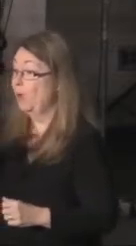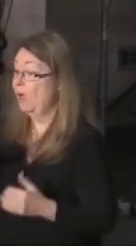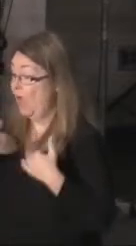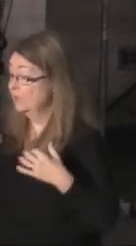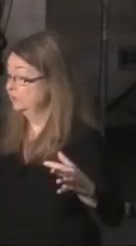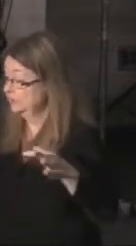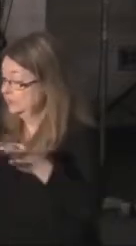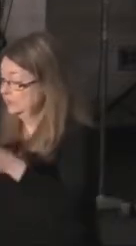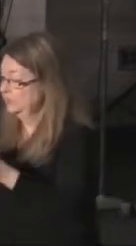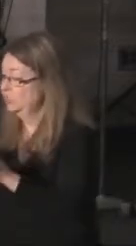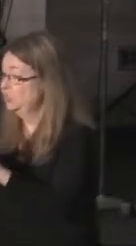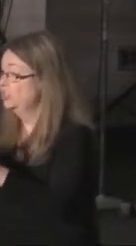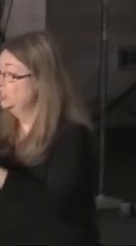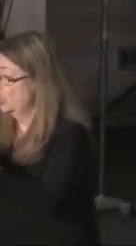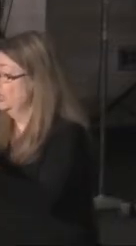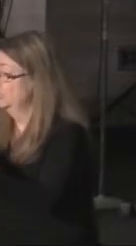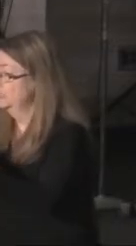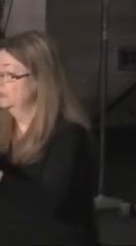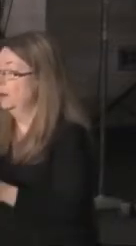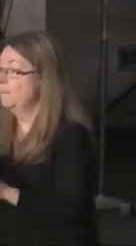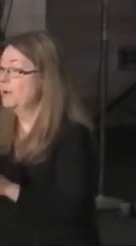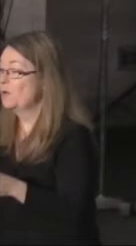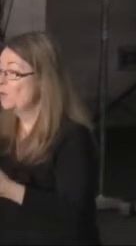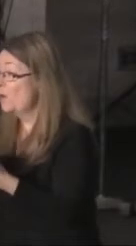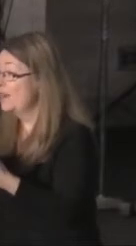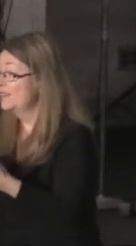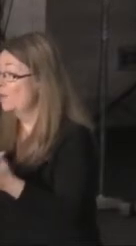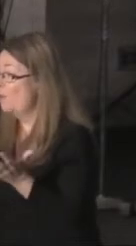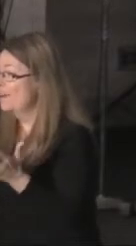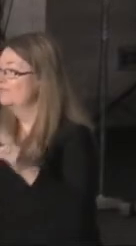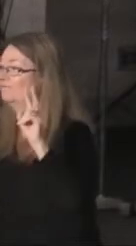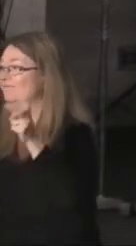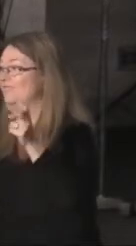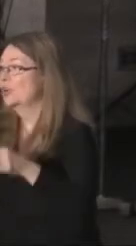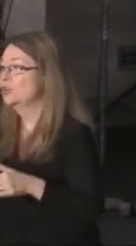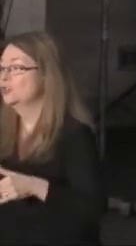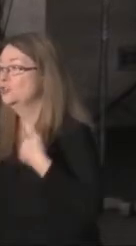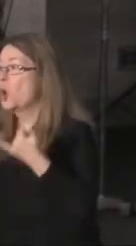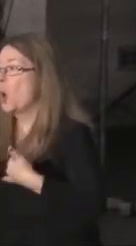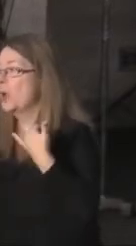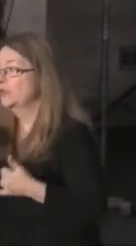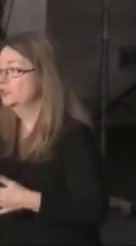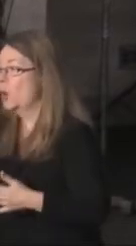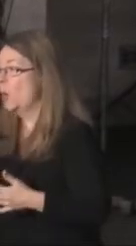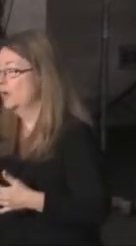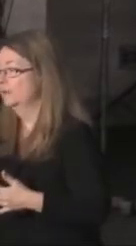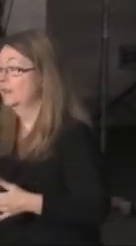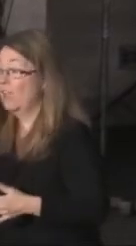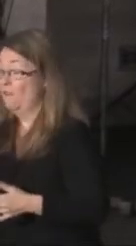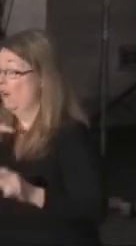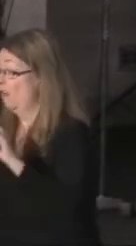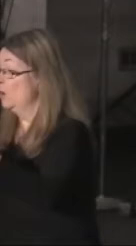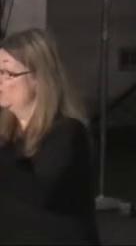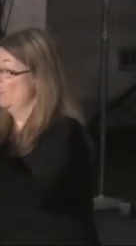prison guard, and he's writing about joy. Now, put yourself in that circumstance and in that situation. If I had to go to prison, it would be one of the worst experiences of my